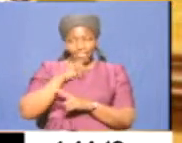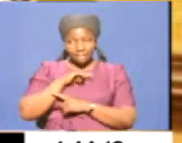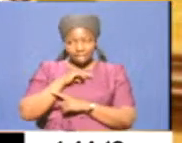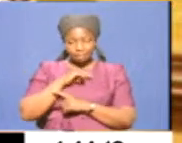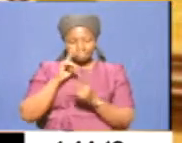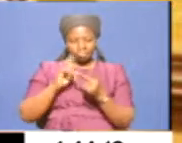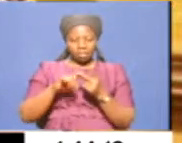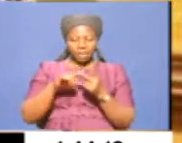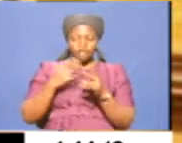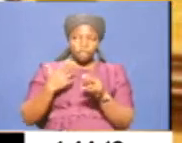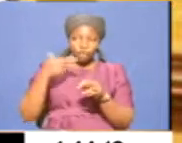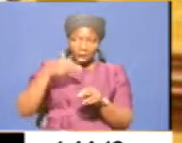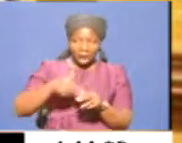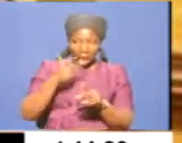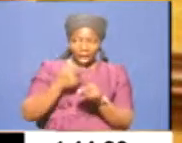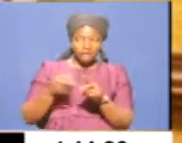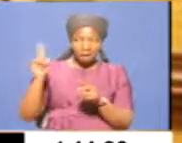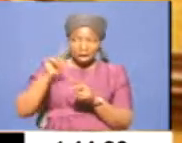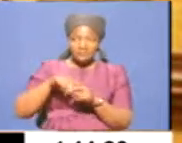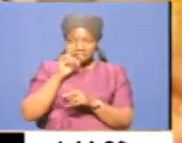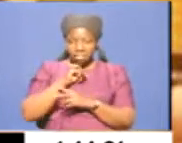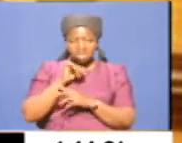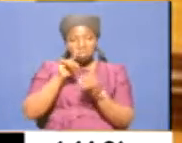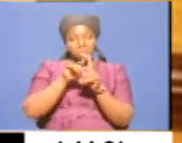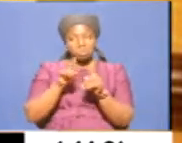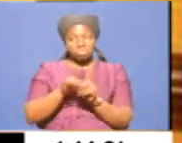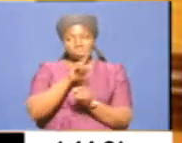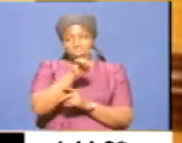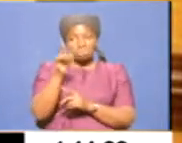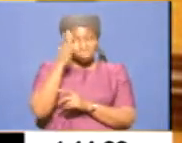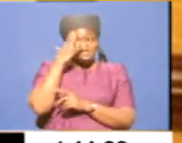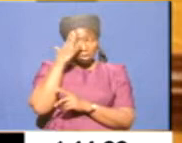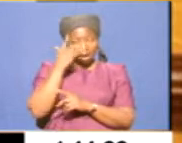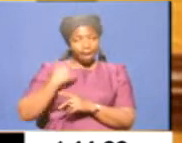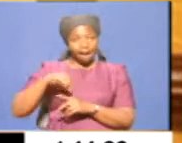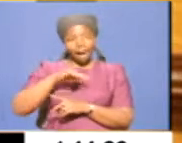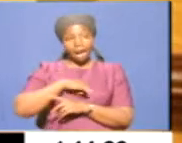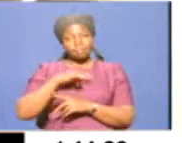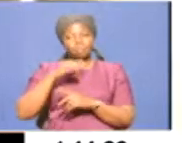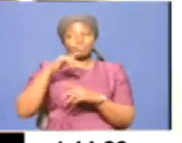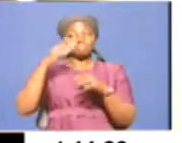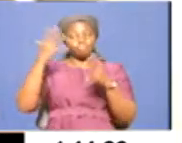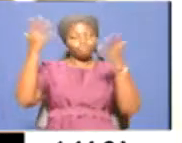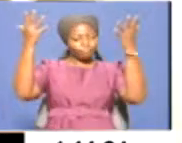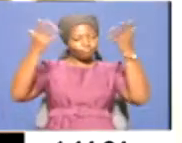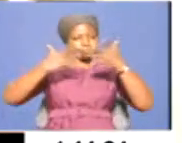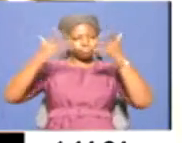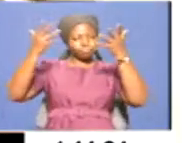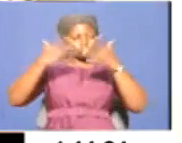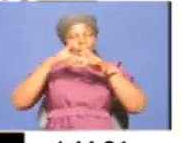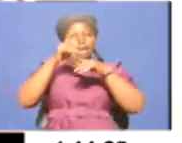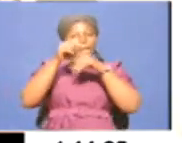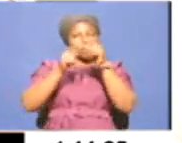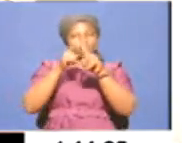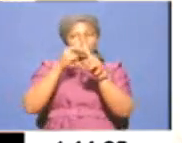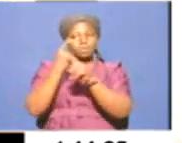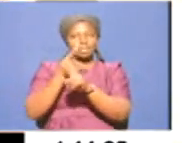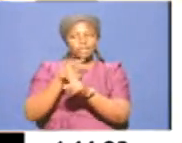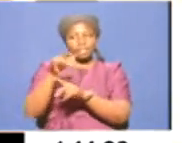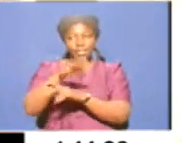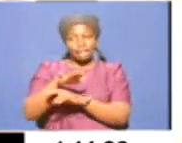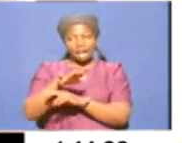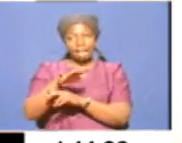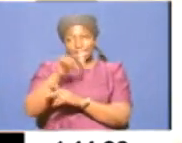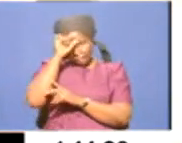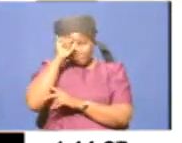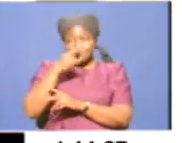could have gone up. And of course, you know, we transport milk from all over to go to the processing plant. This, as the government says, it will not allow